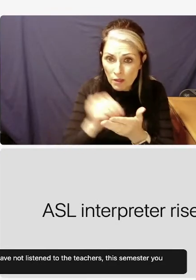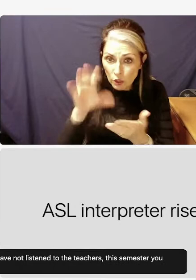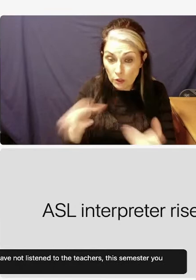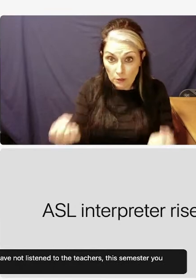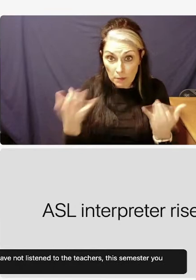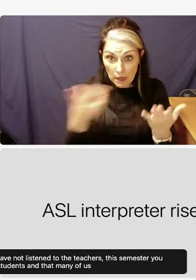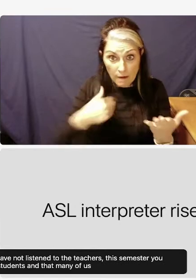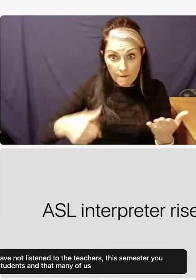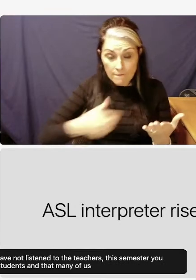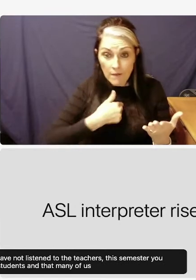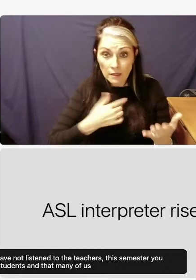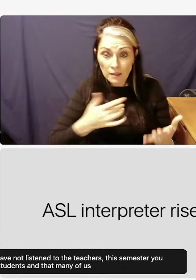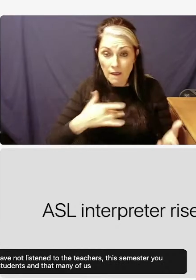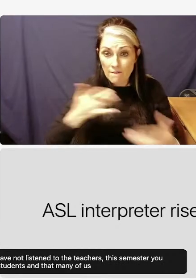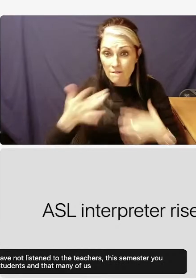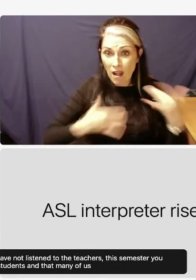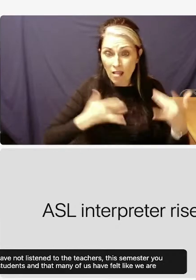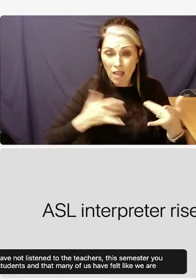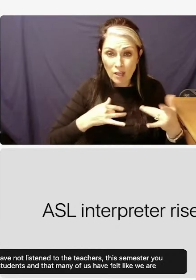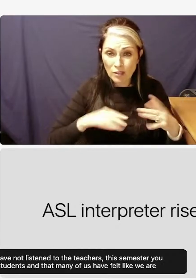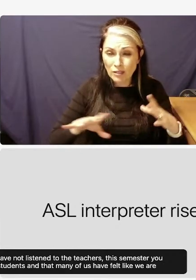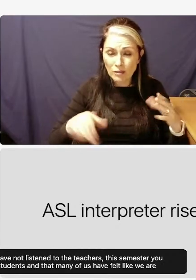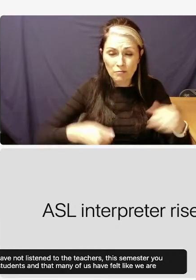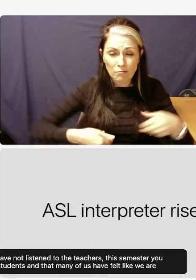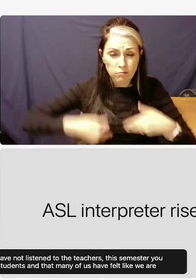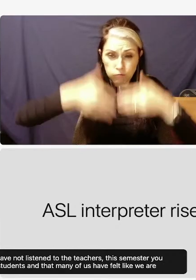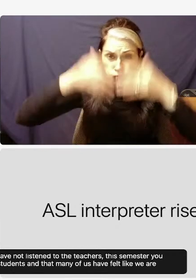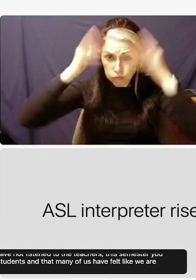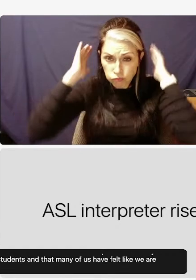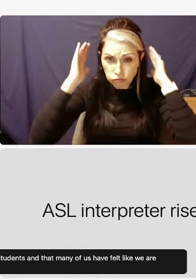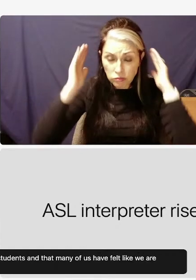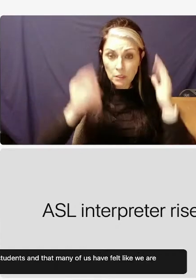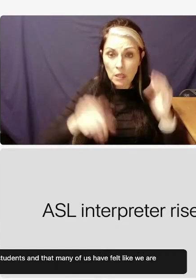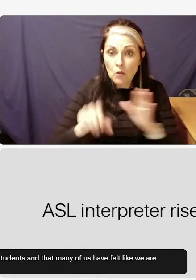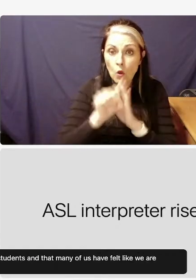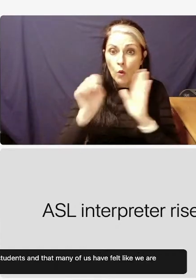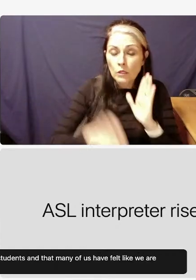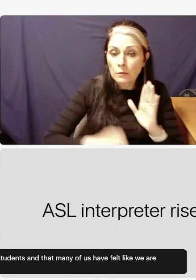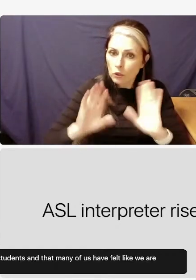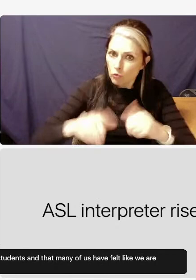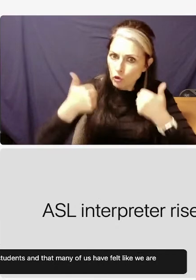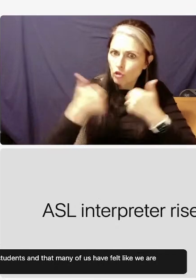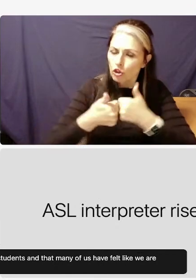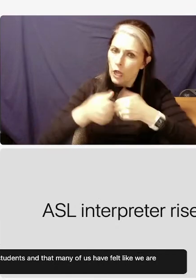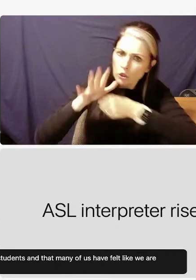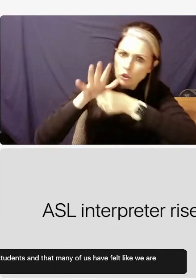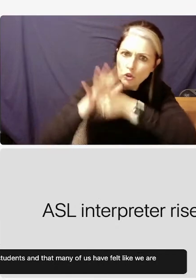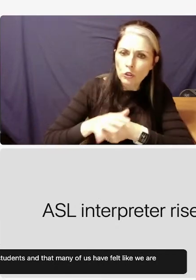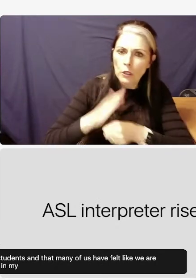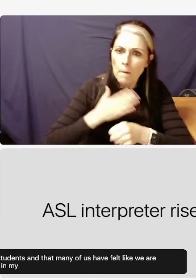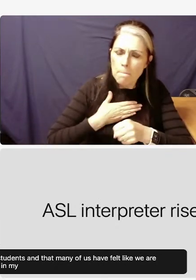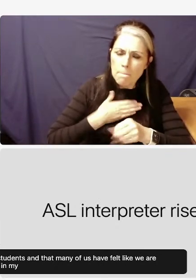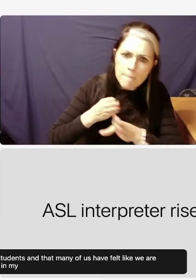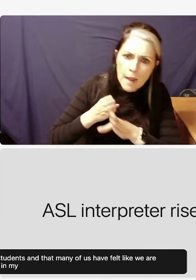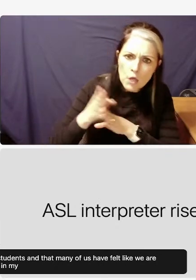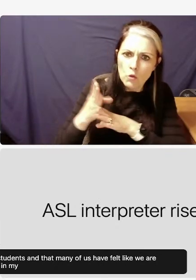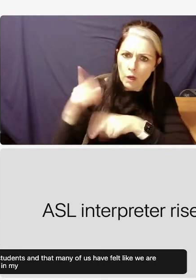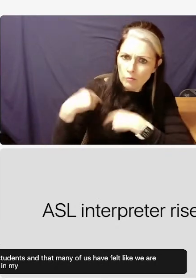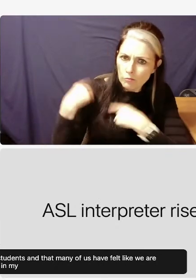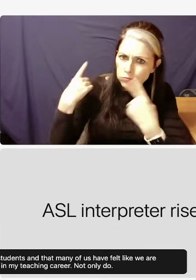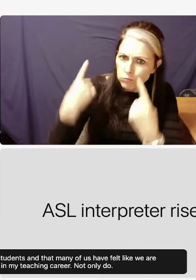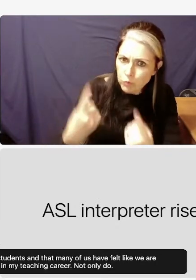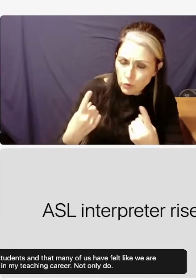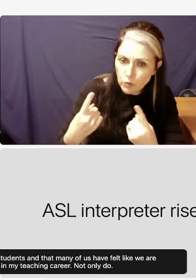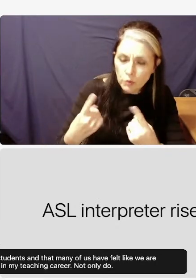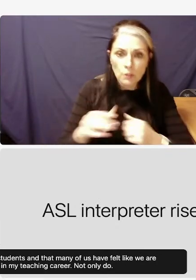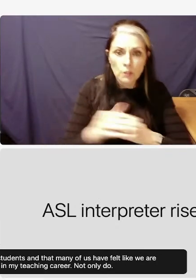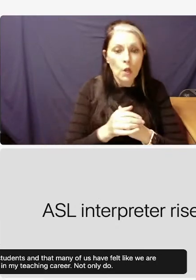us have felt like we are drowning this whole semester has been the most challenging and stressful time in my teaching career not only do we have to con